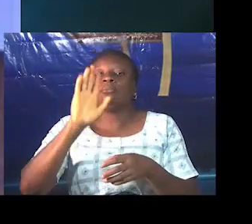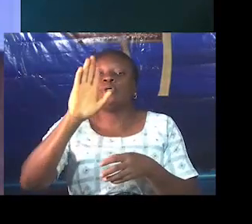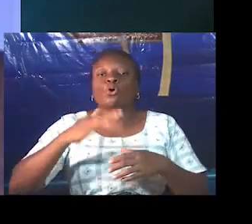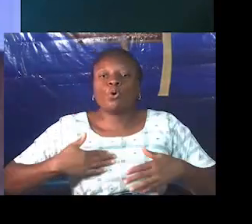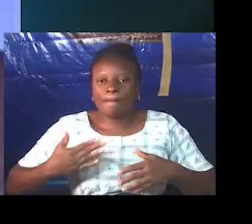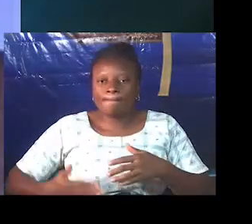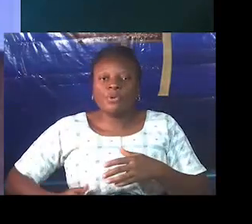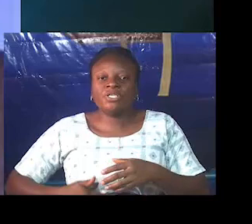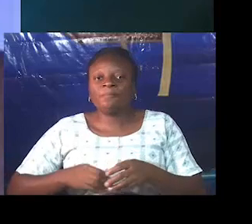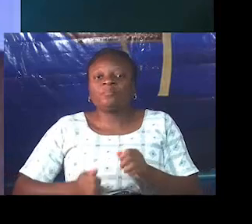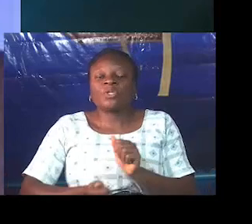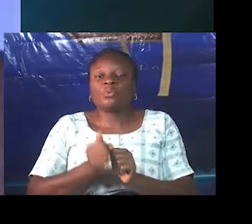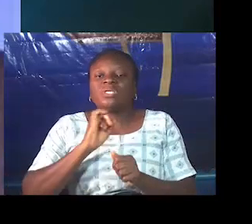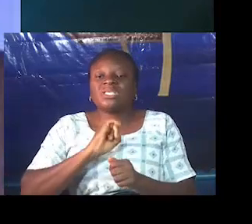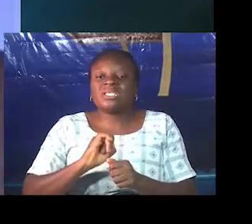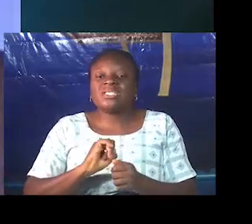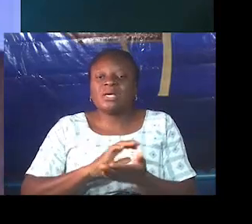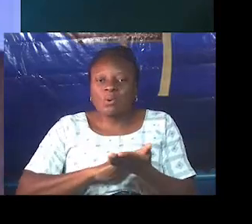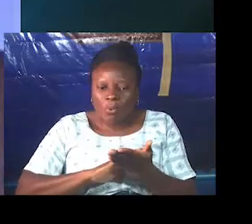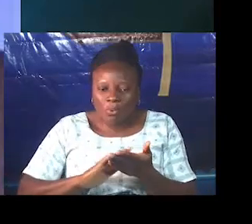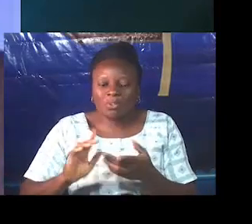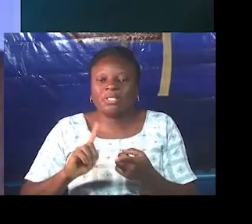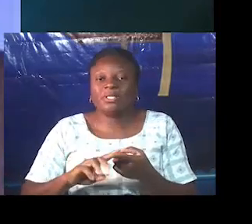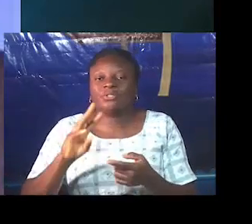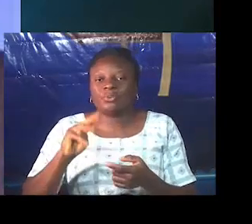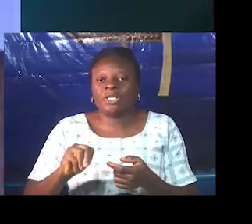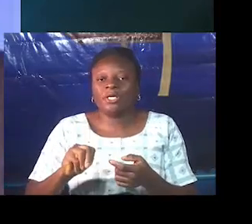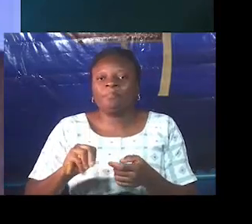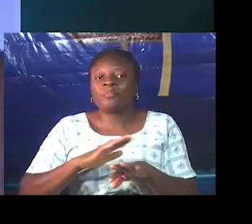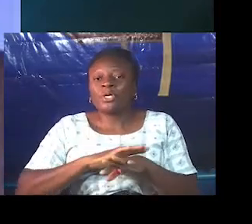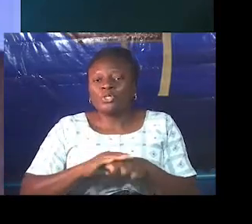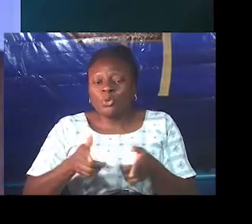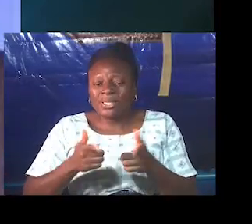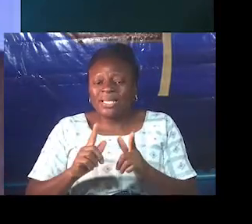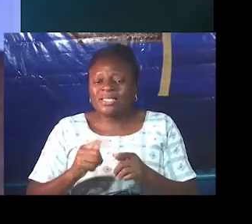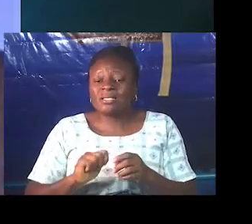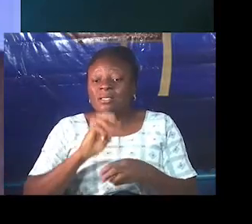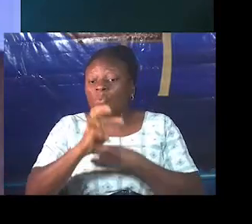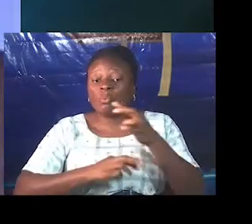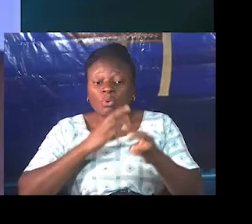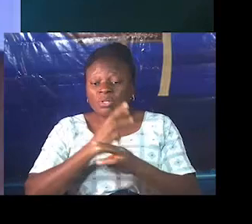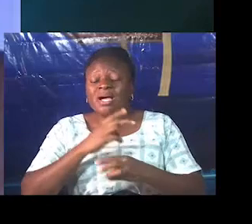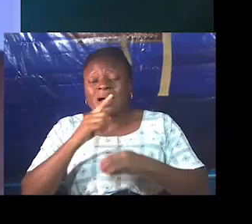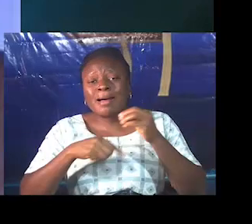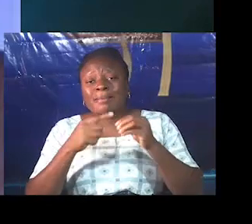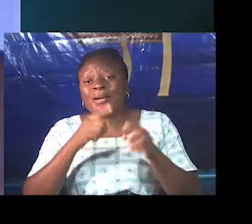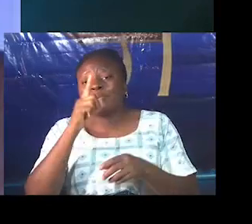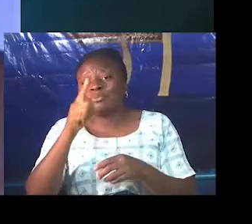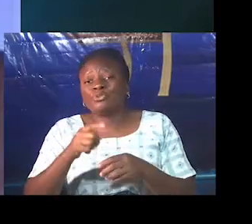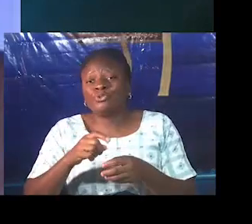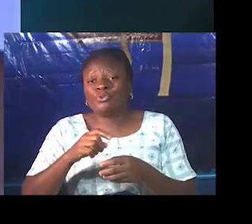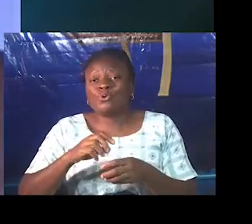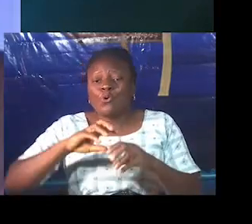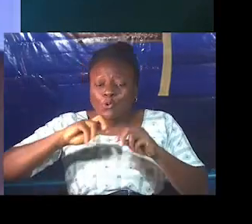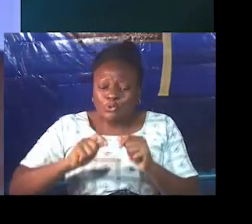Him. Don't let the world around you squeeze you into its own mold, but let God remake you